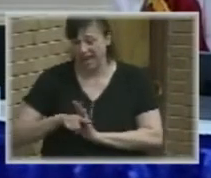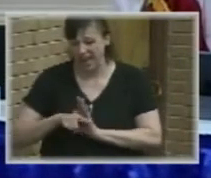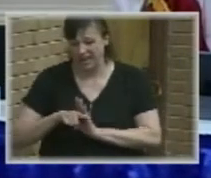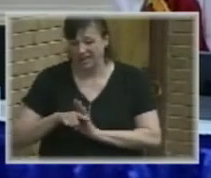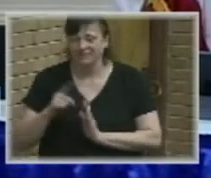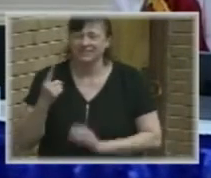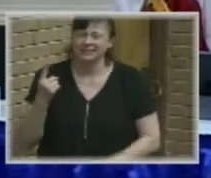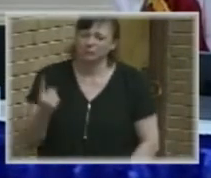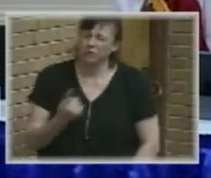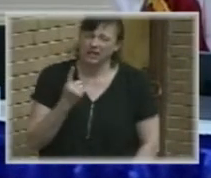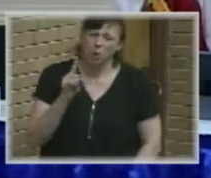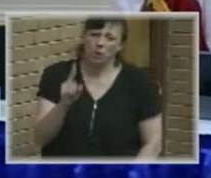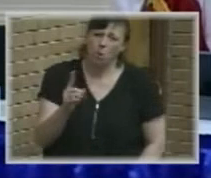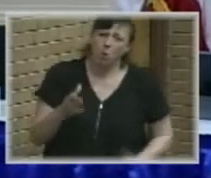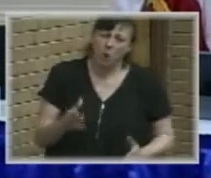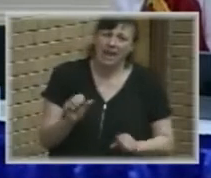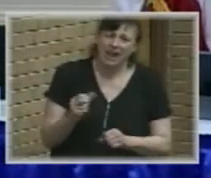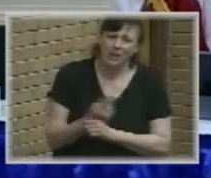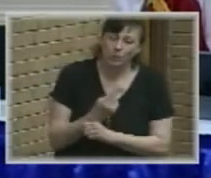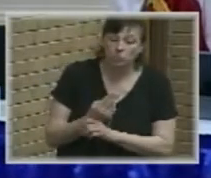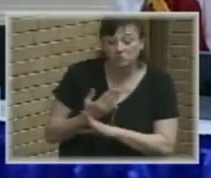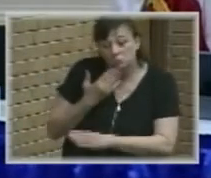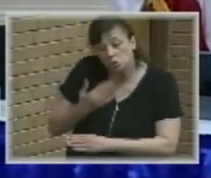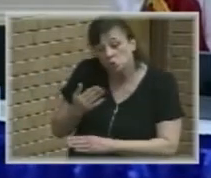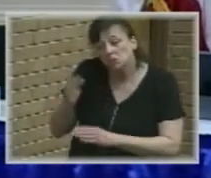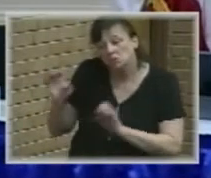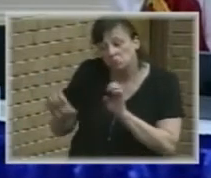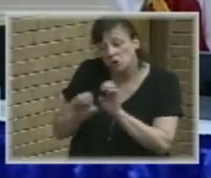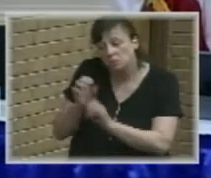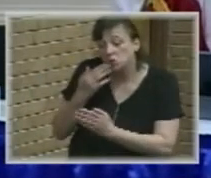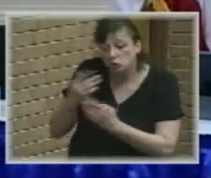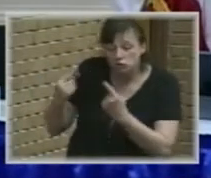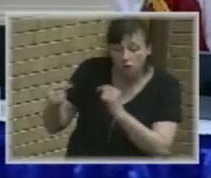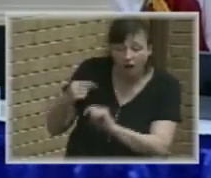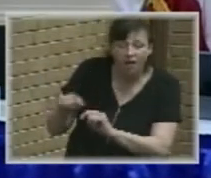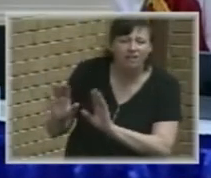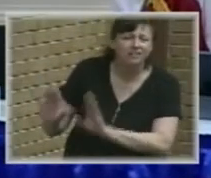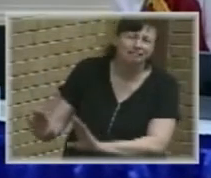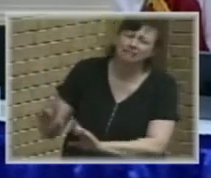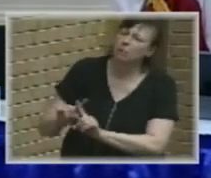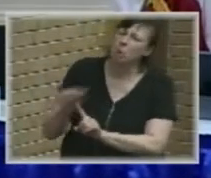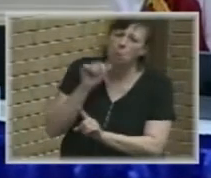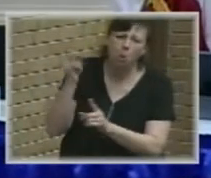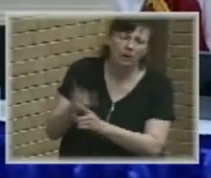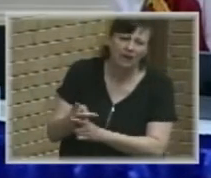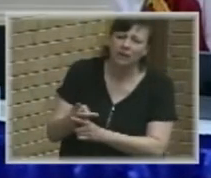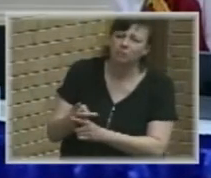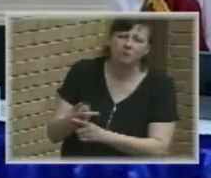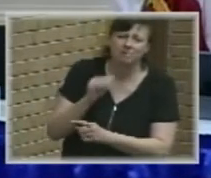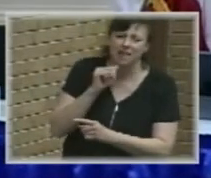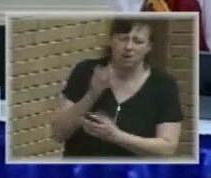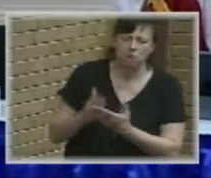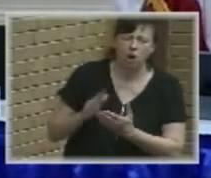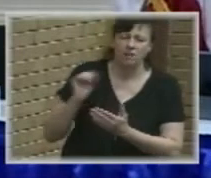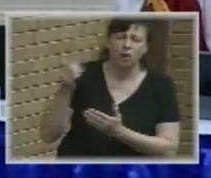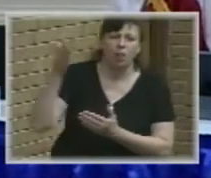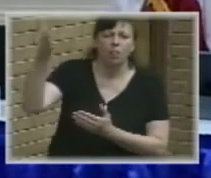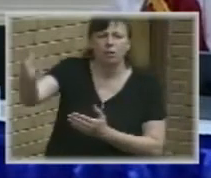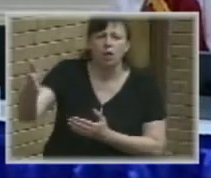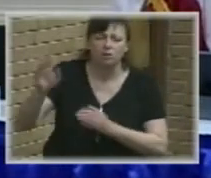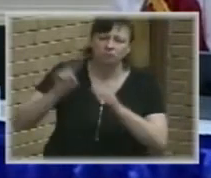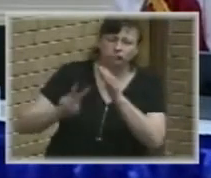single use. And so we've decided it was a good experiment, but one that's not going to be part of our long-range plans, and we're going to sell the